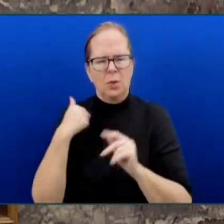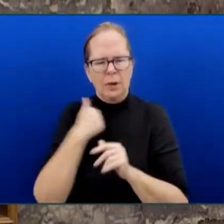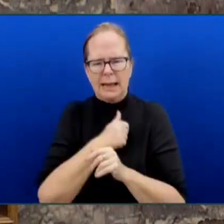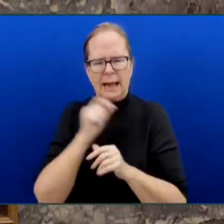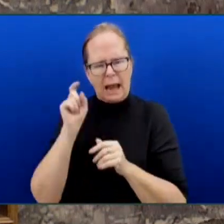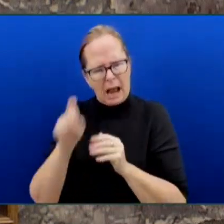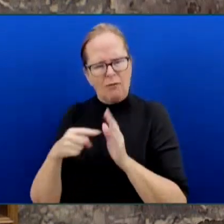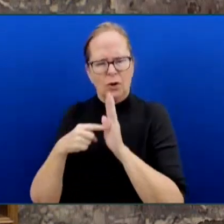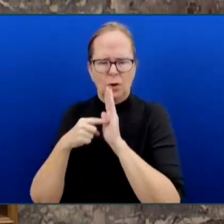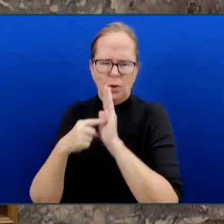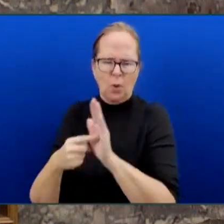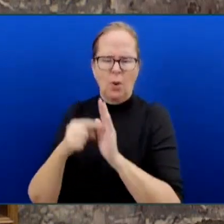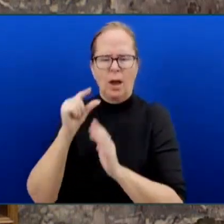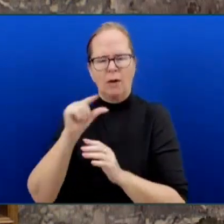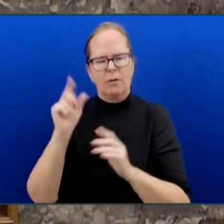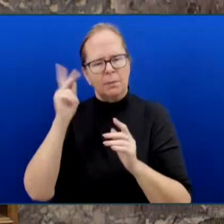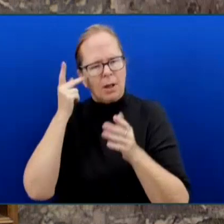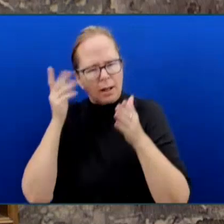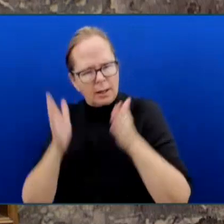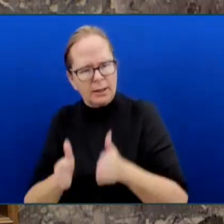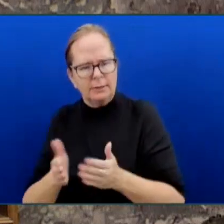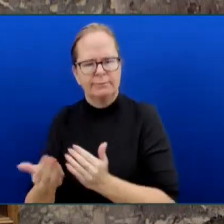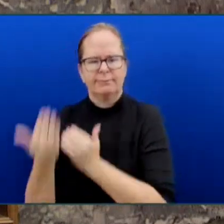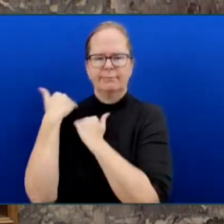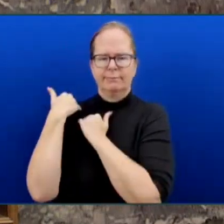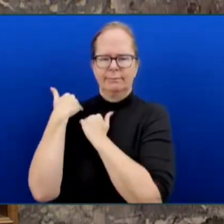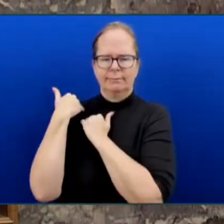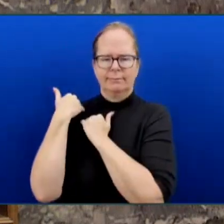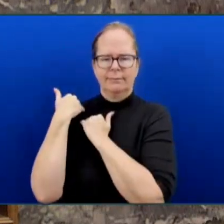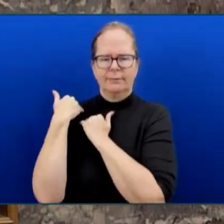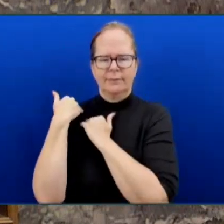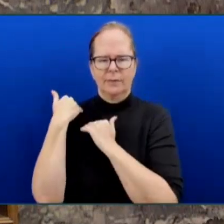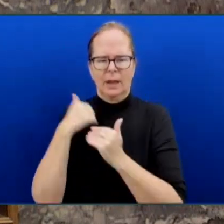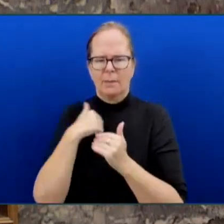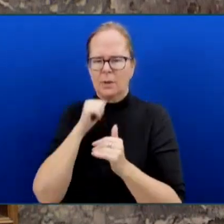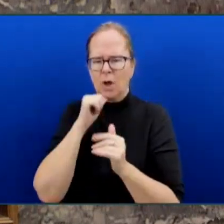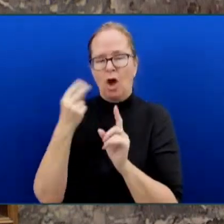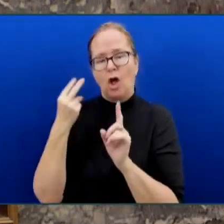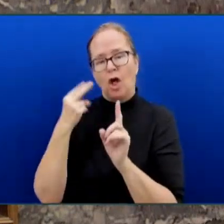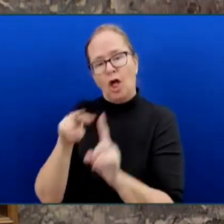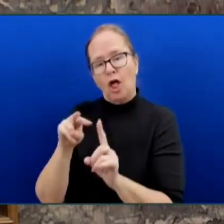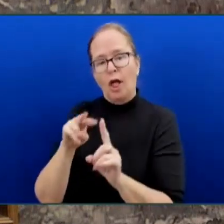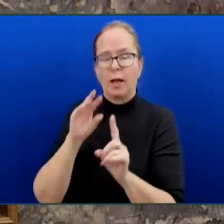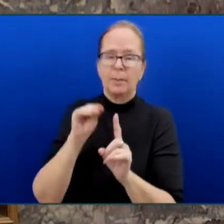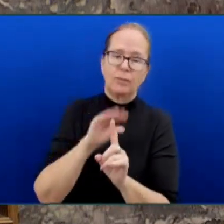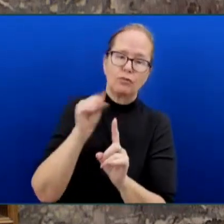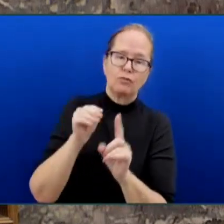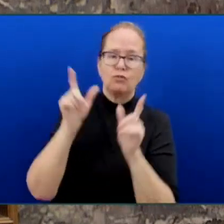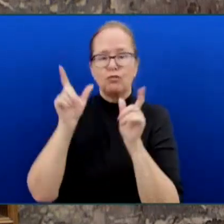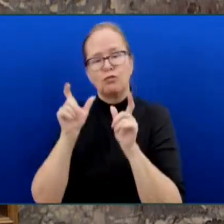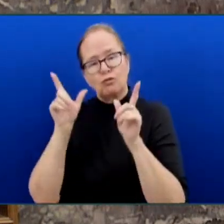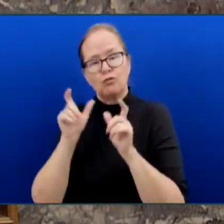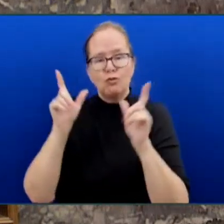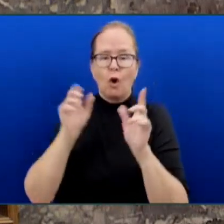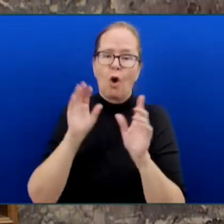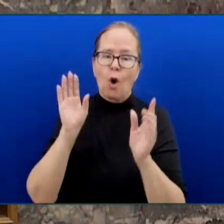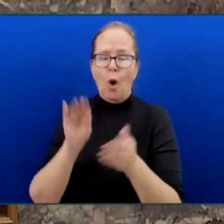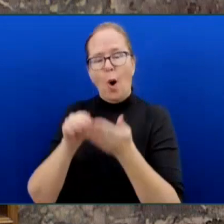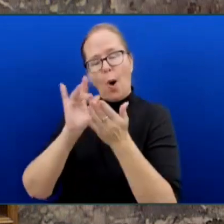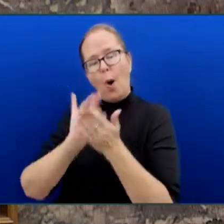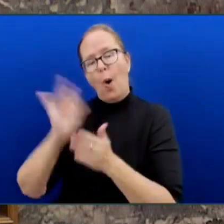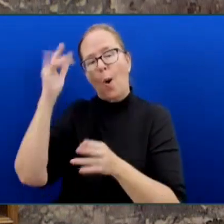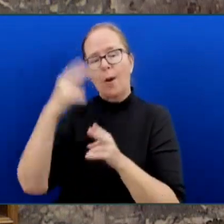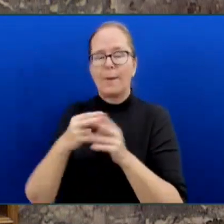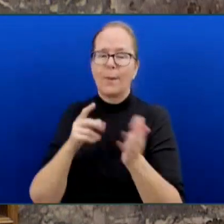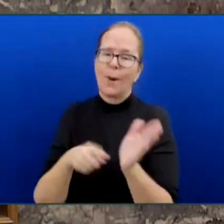and photo ops, but for the results they actually get for British Columbians. And right here, Instead, we've got a premier that focuses on big